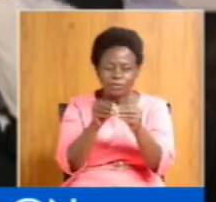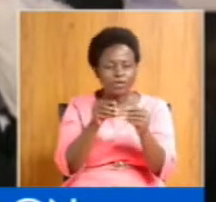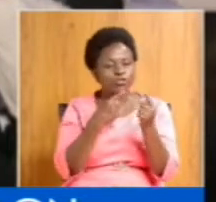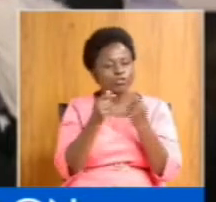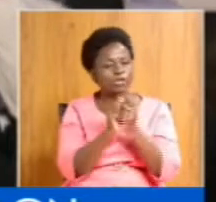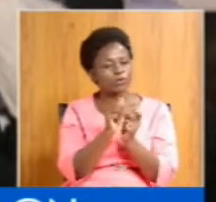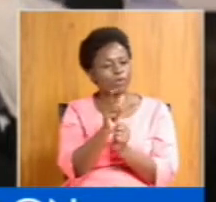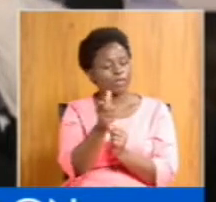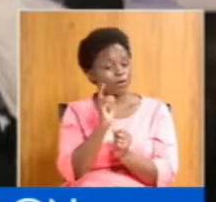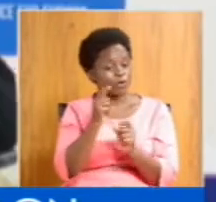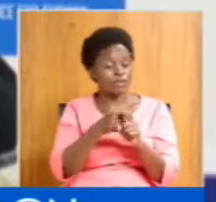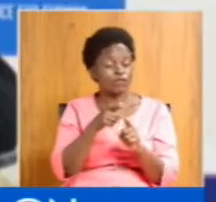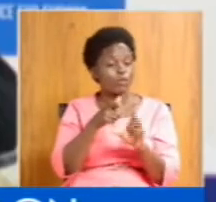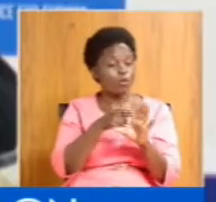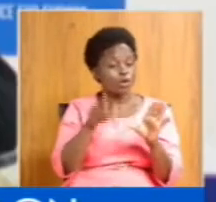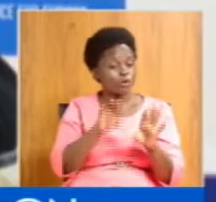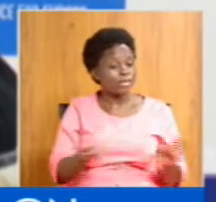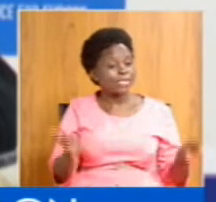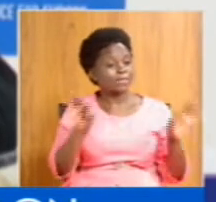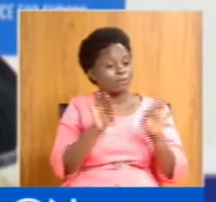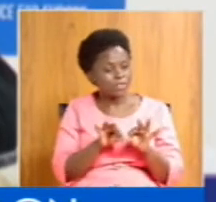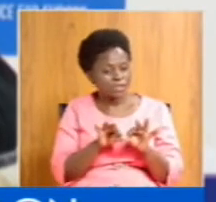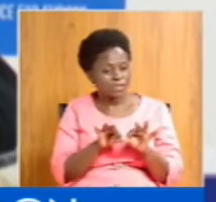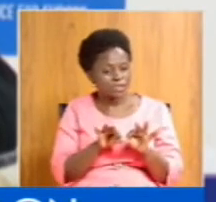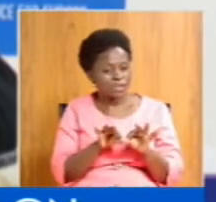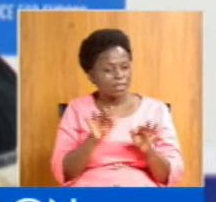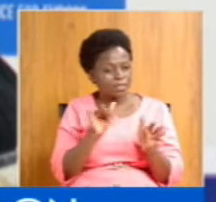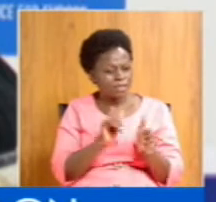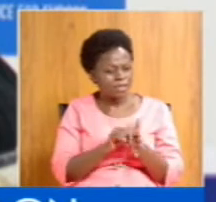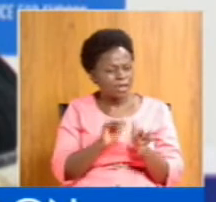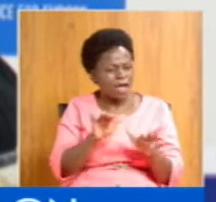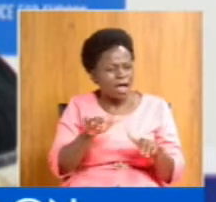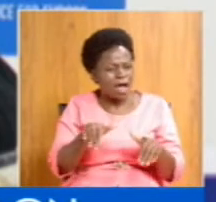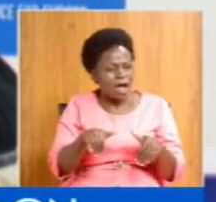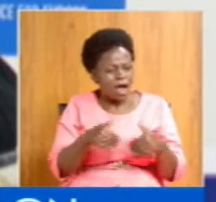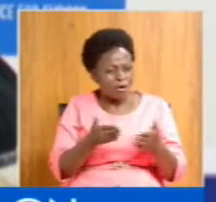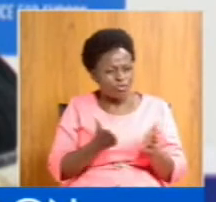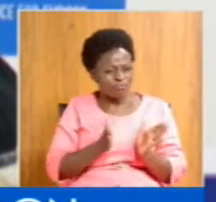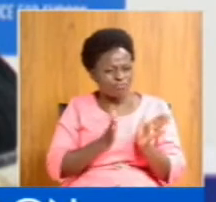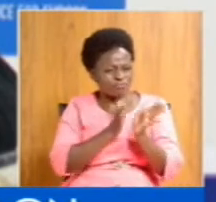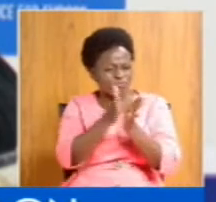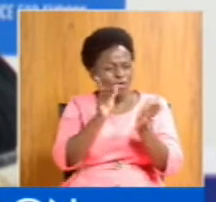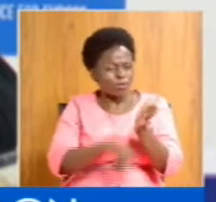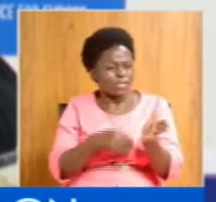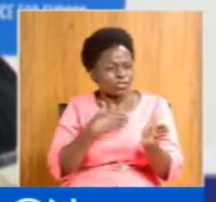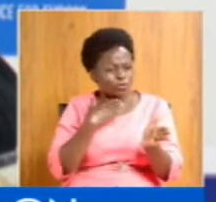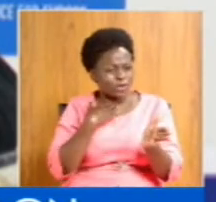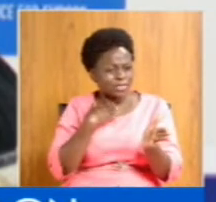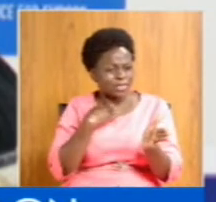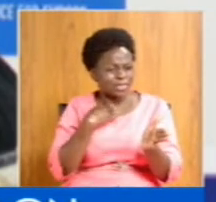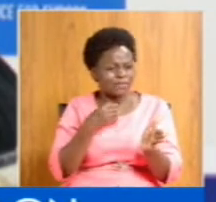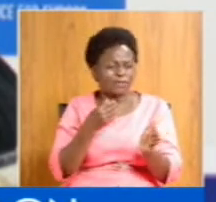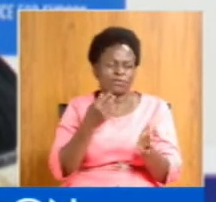colleague from Rwengo is very pertinent. That how you state what you're supposed to state, even when it is a